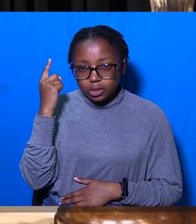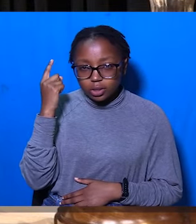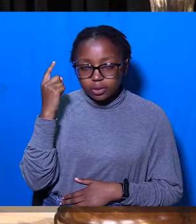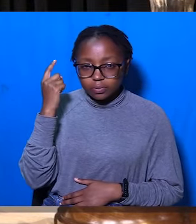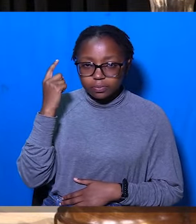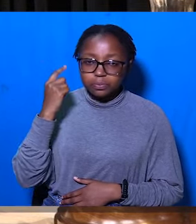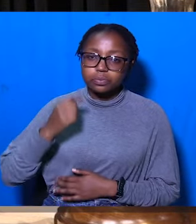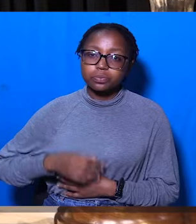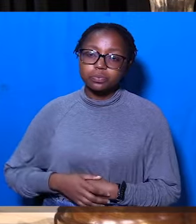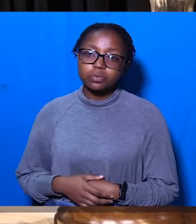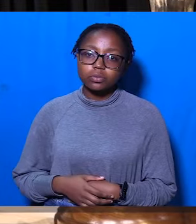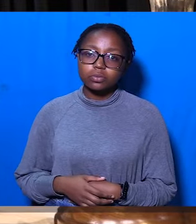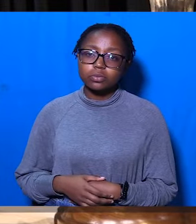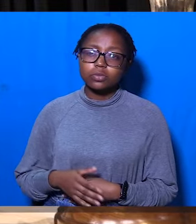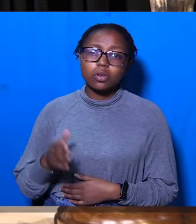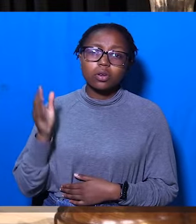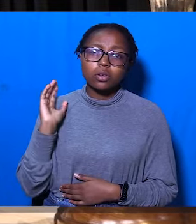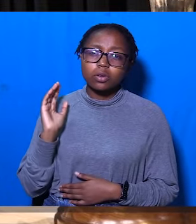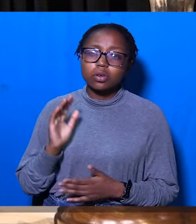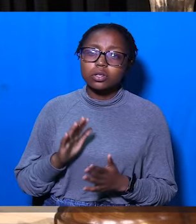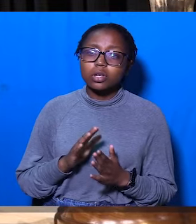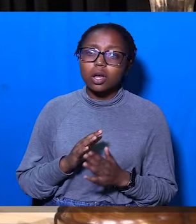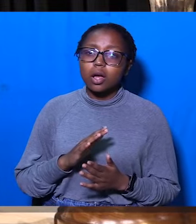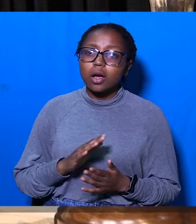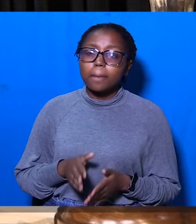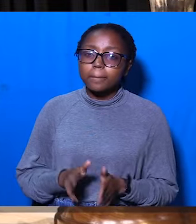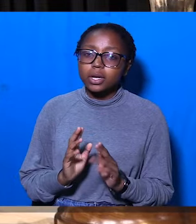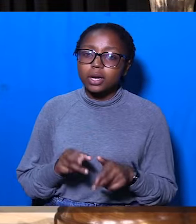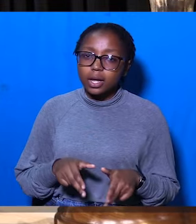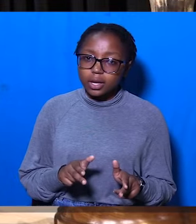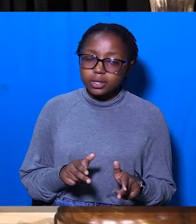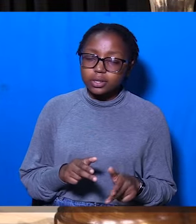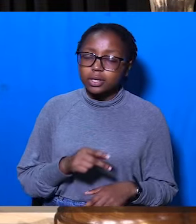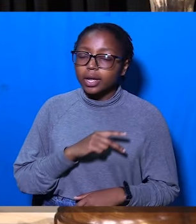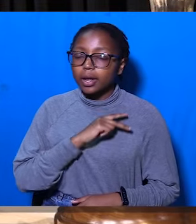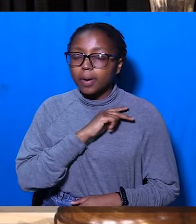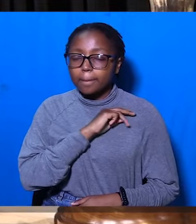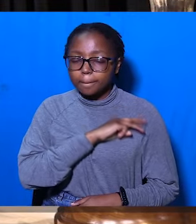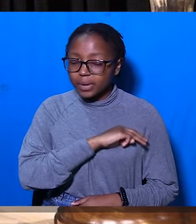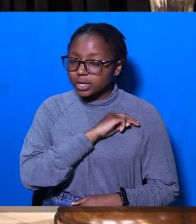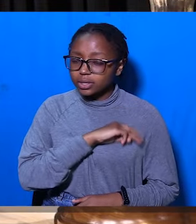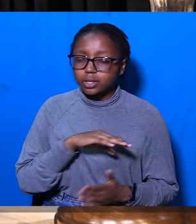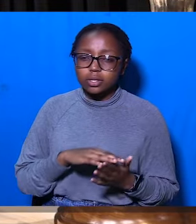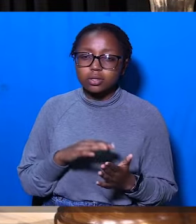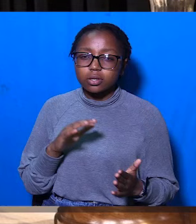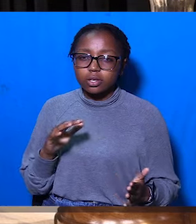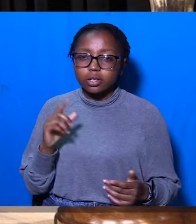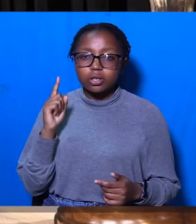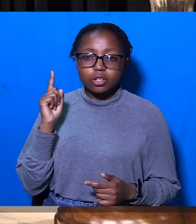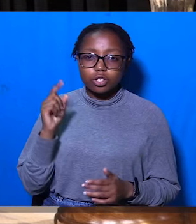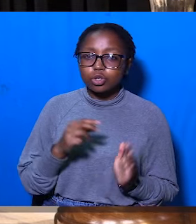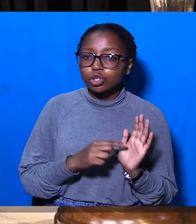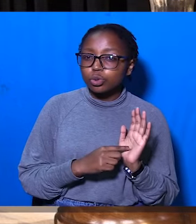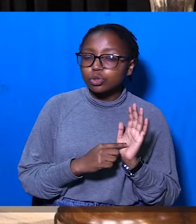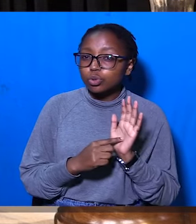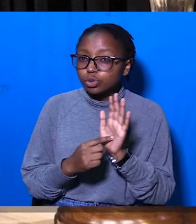transcends all sovereignty and his desire for all to come to repentance. God wants to display his mercy in